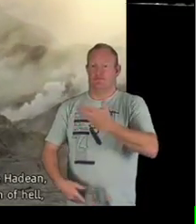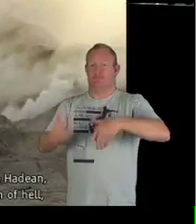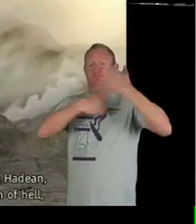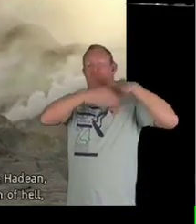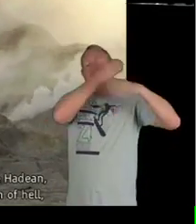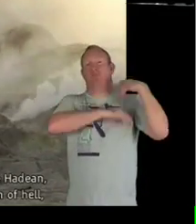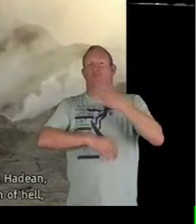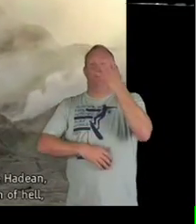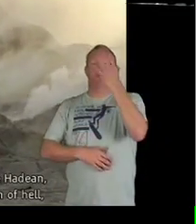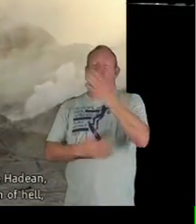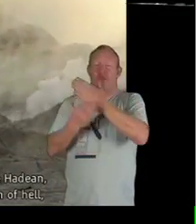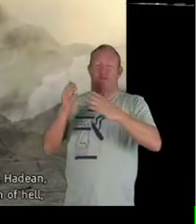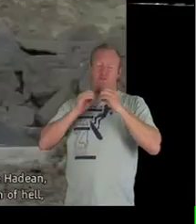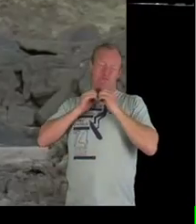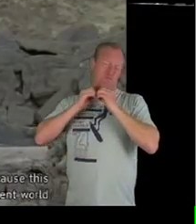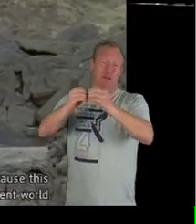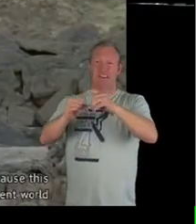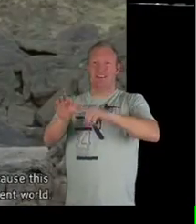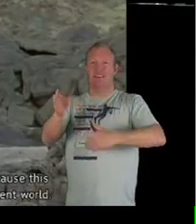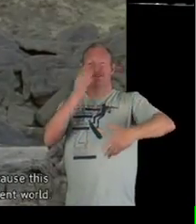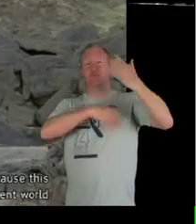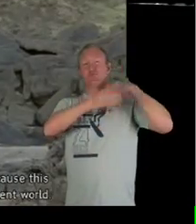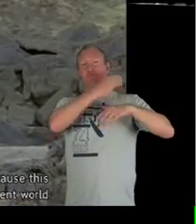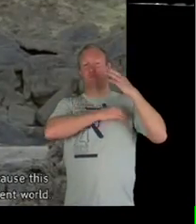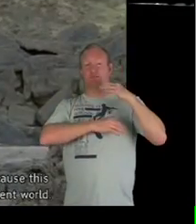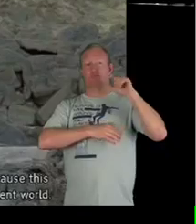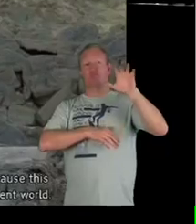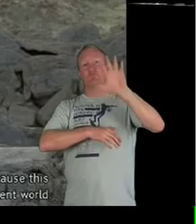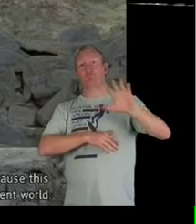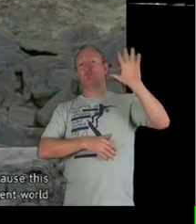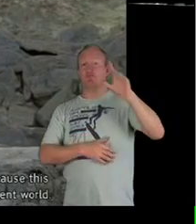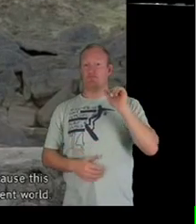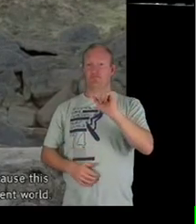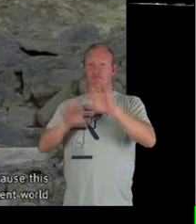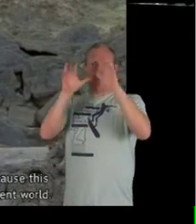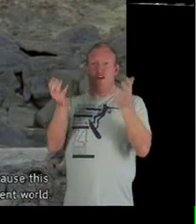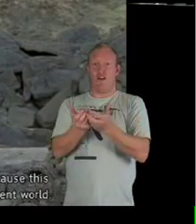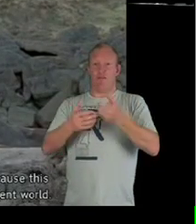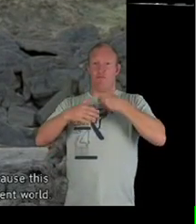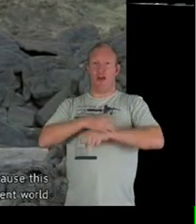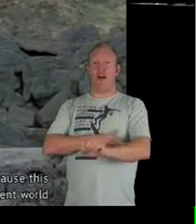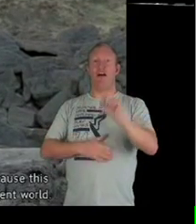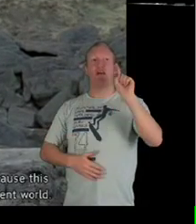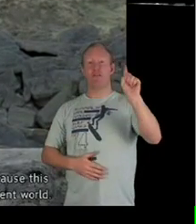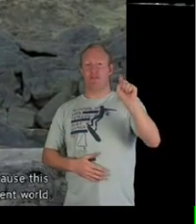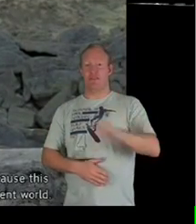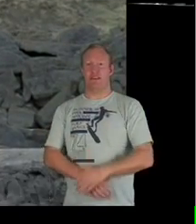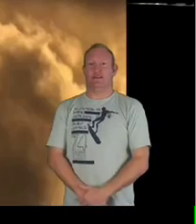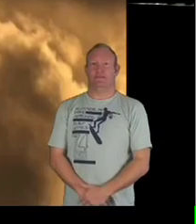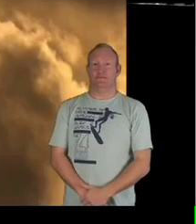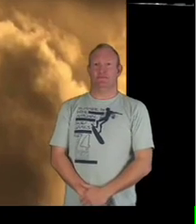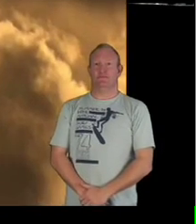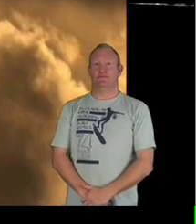after Hades, the kingdom of hell, which is a good name because this was a hot, hostile and violent world.